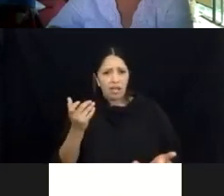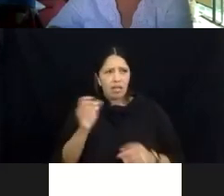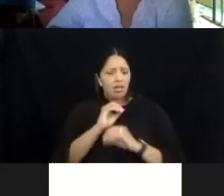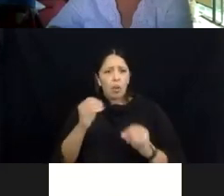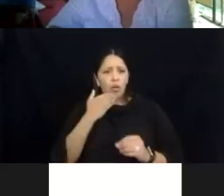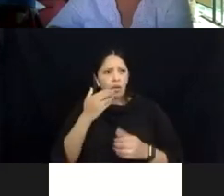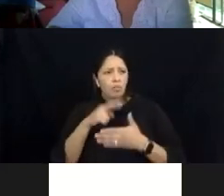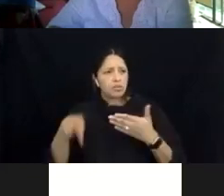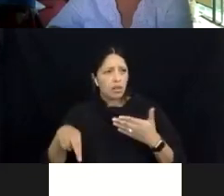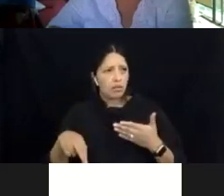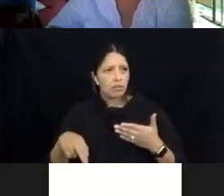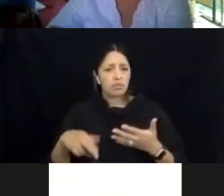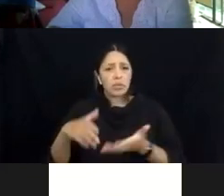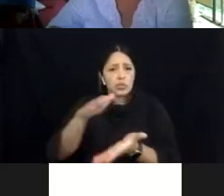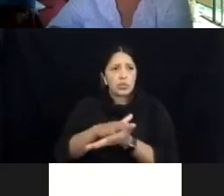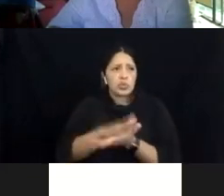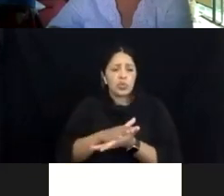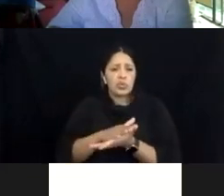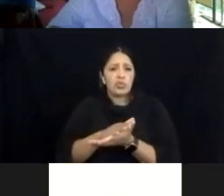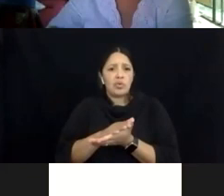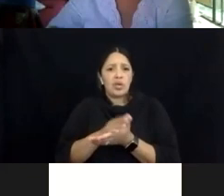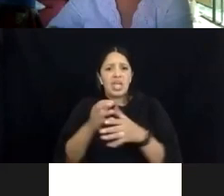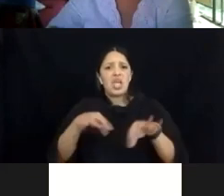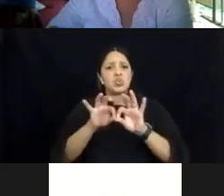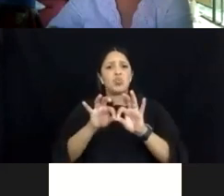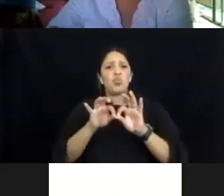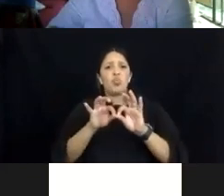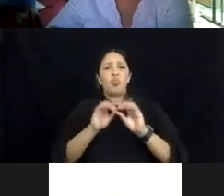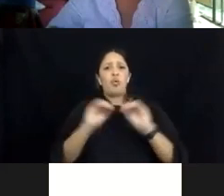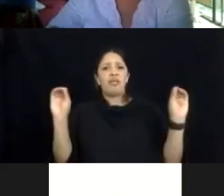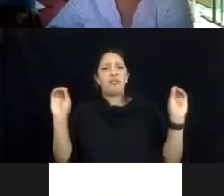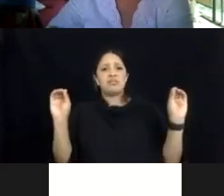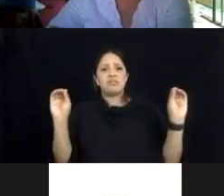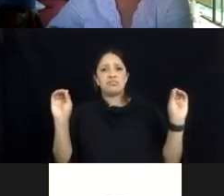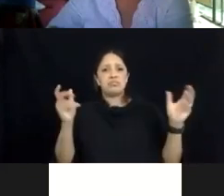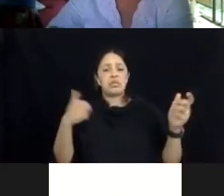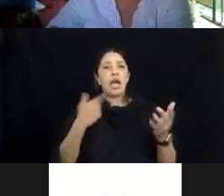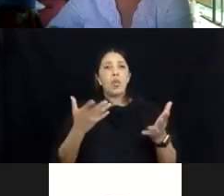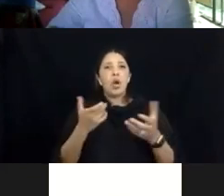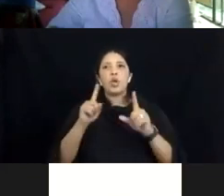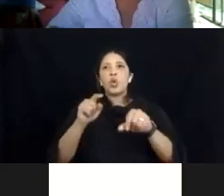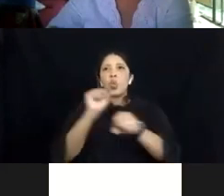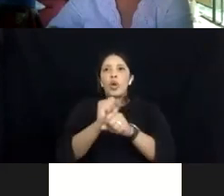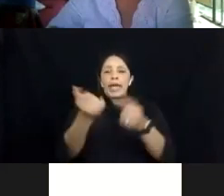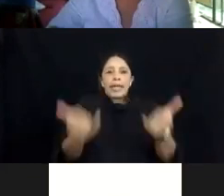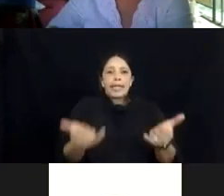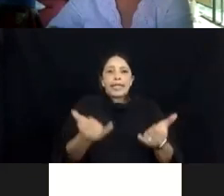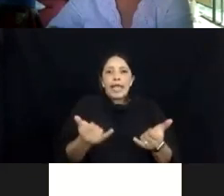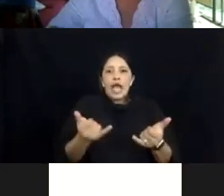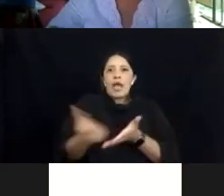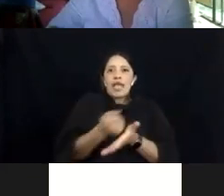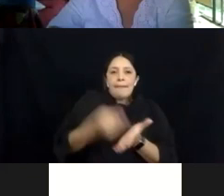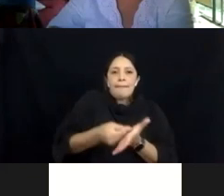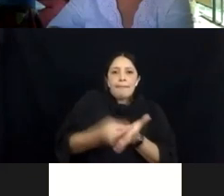mean, school is worthless for me. They'd rather to work in construction, get another type of